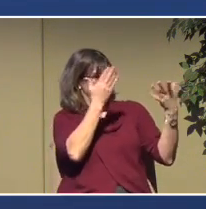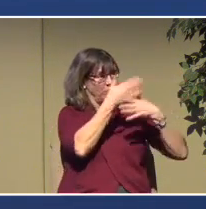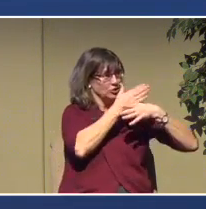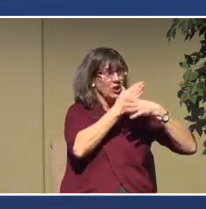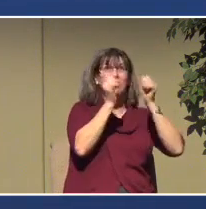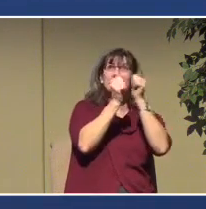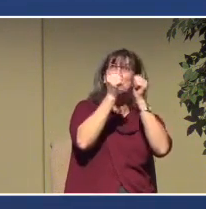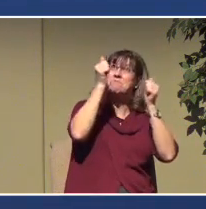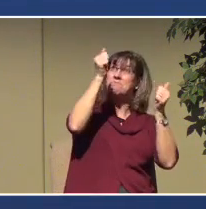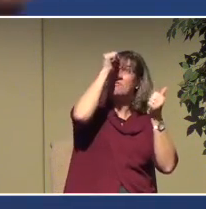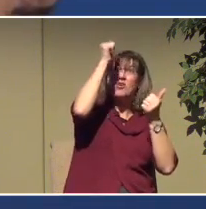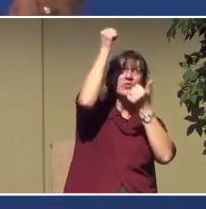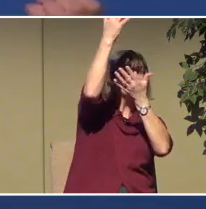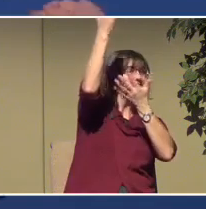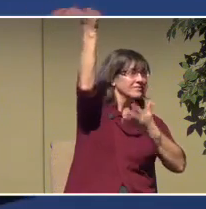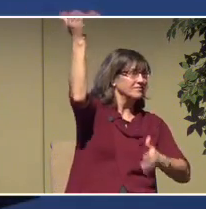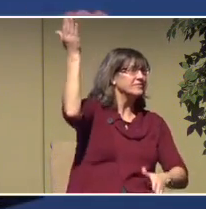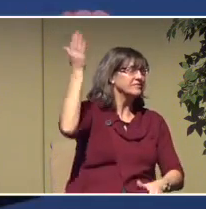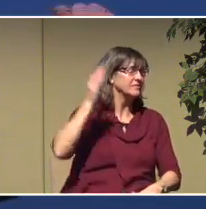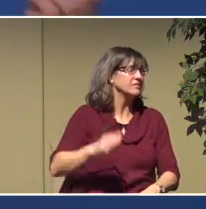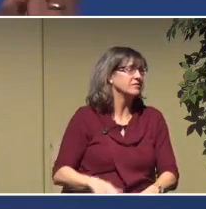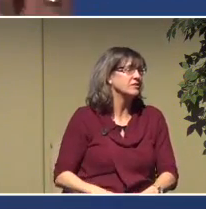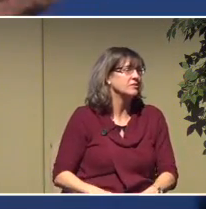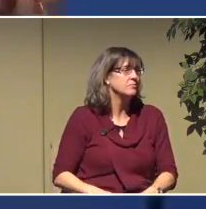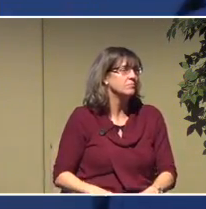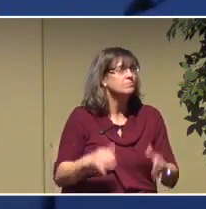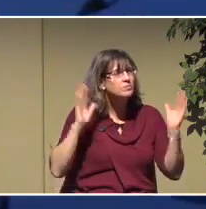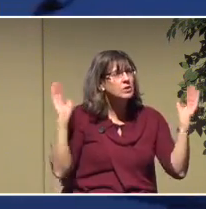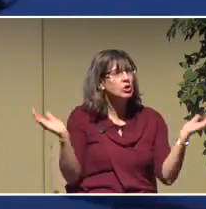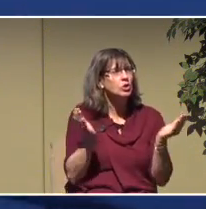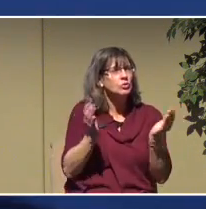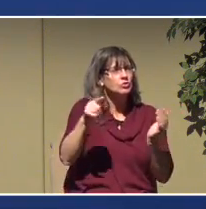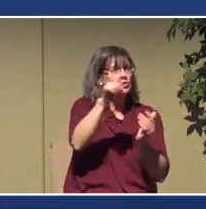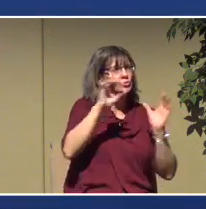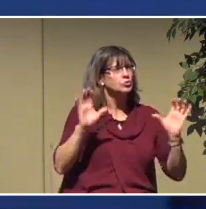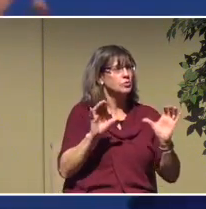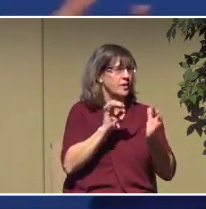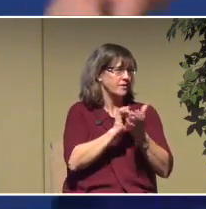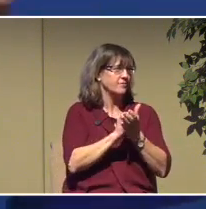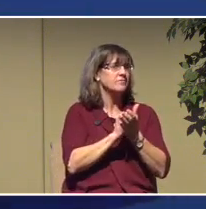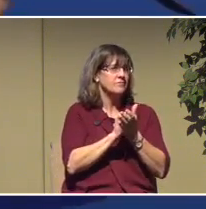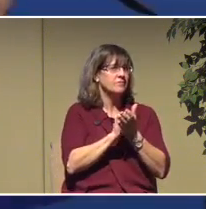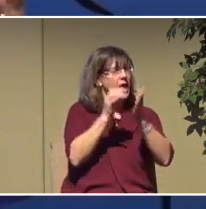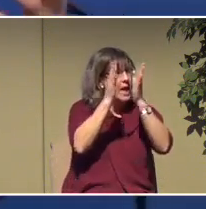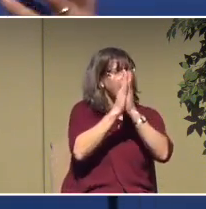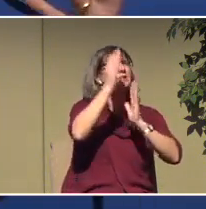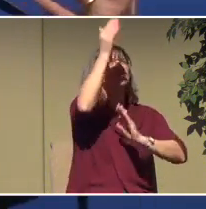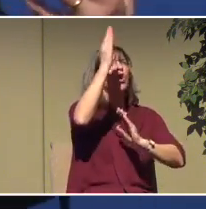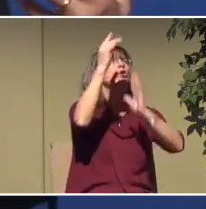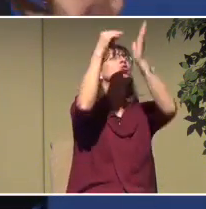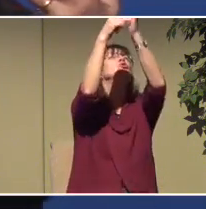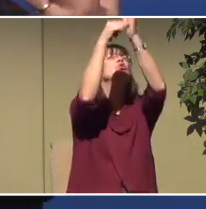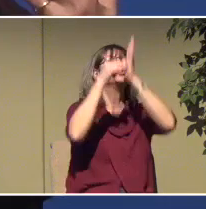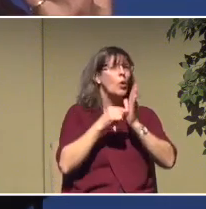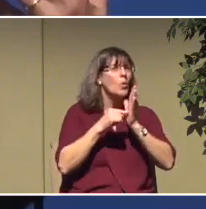And you might spend time doing that, and we might ask God then, "Show yourself to